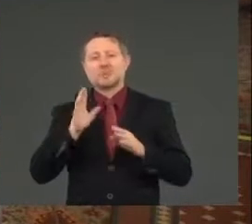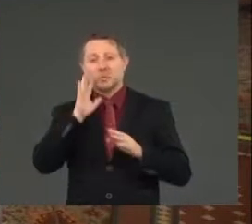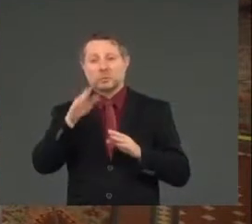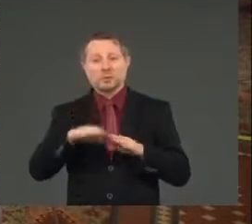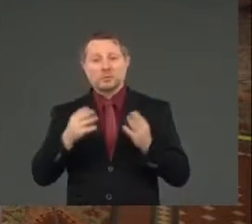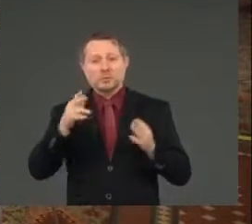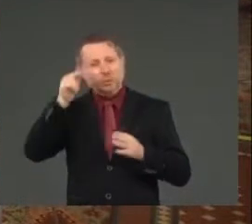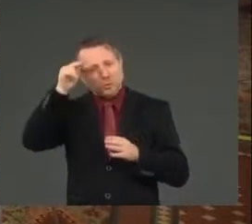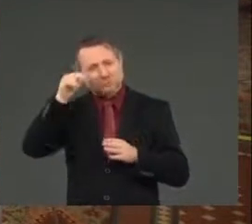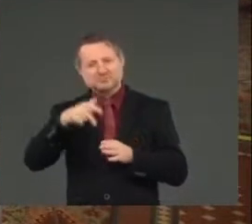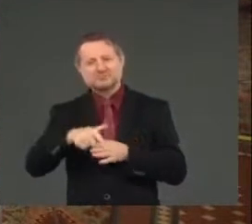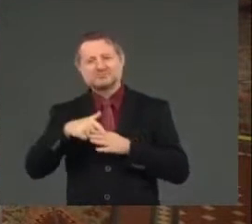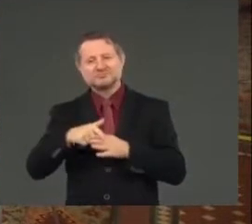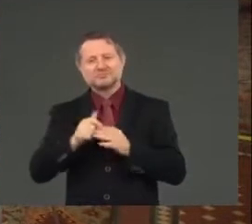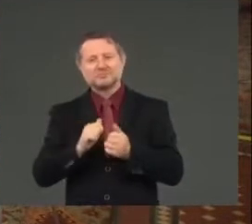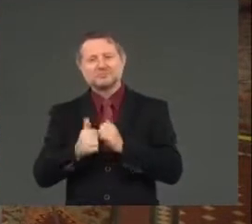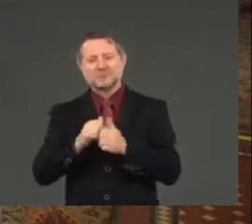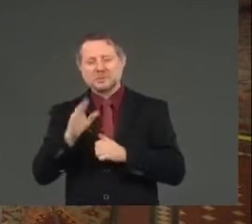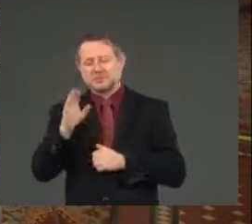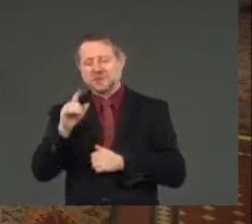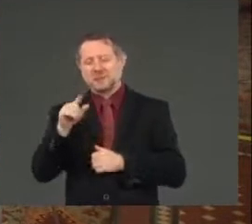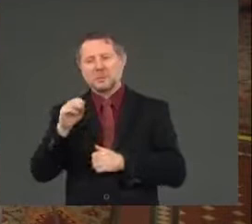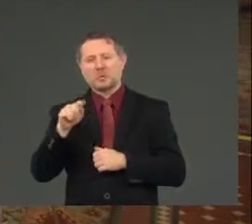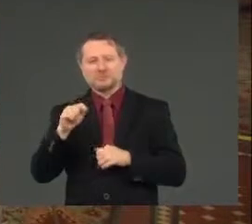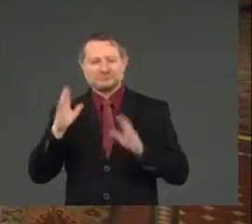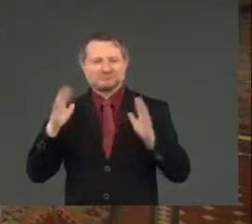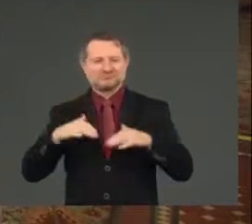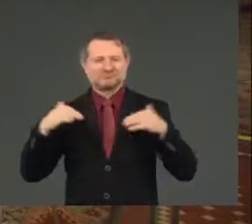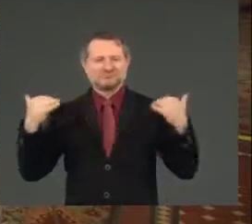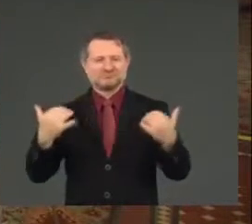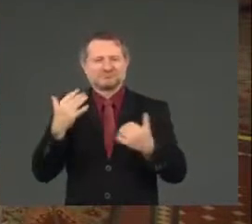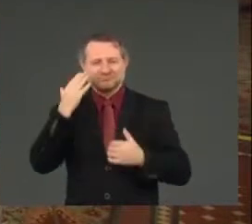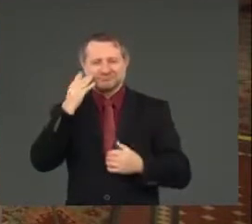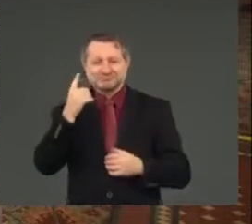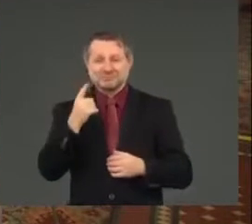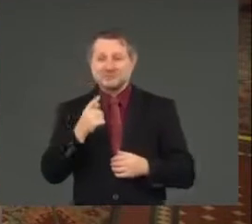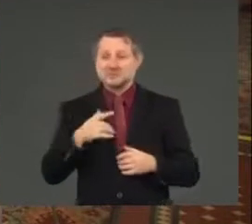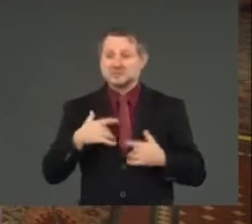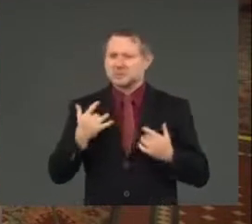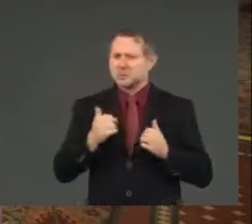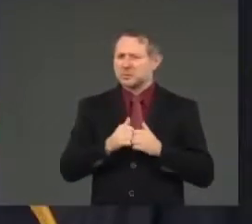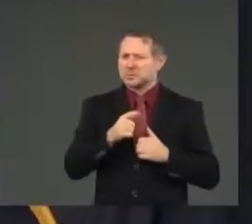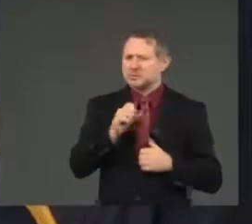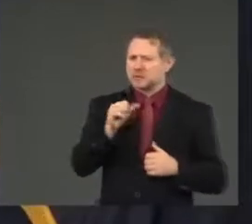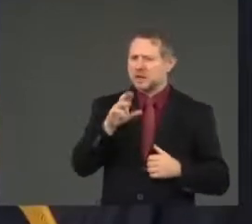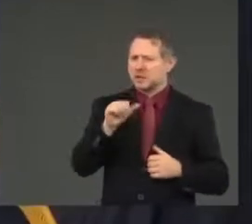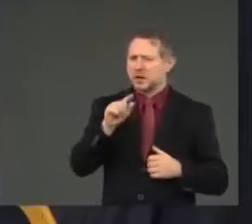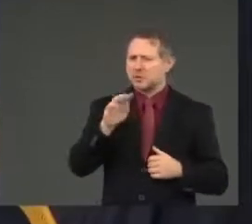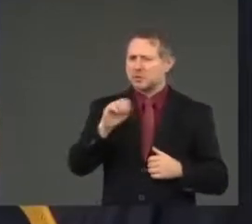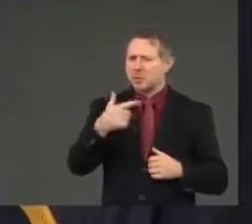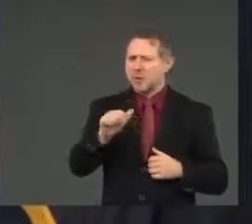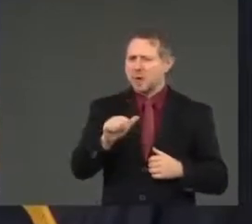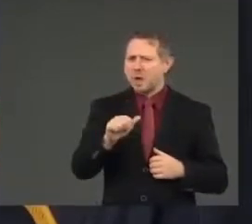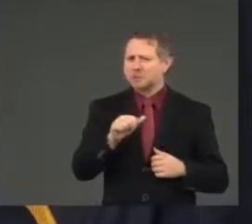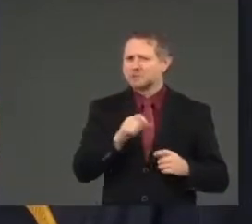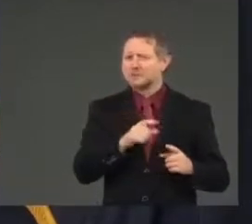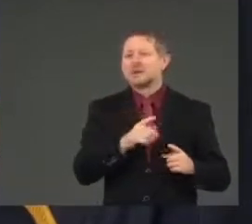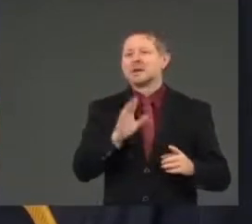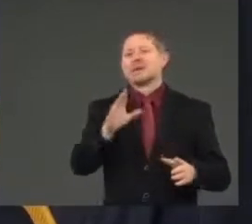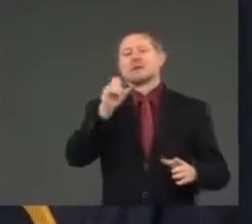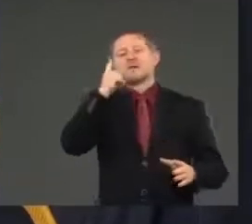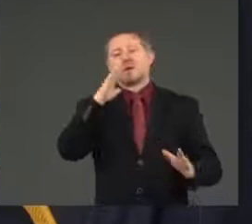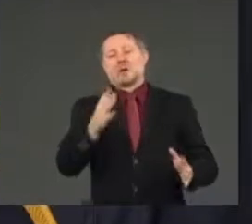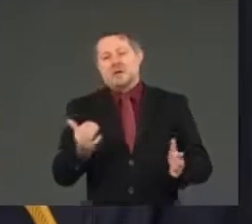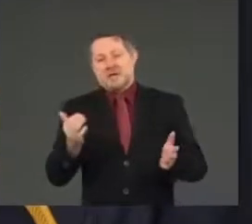fans. Will there be fans at Saratoga? What's sort of the update there? There is no update. Watch the numbers, watch the data, watch